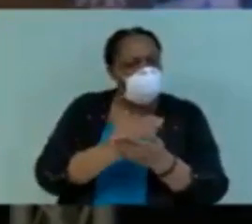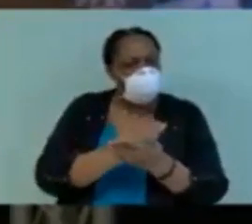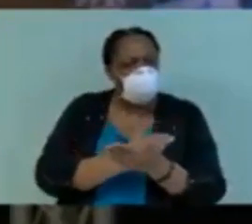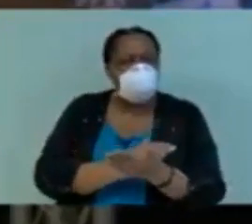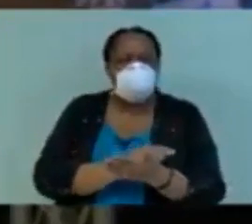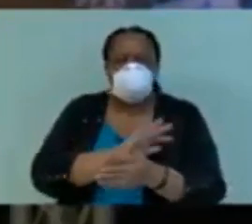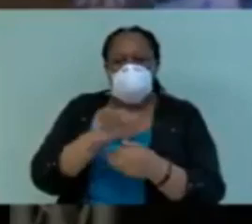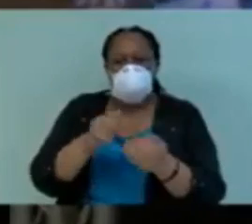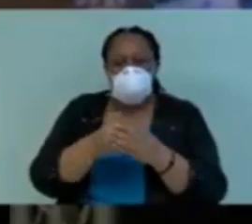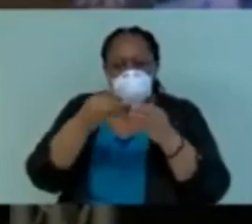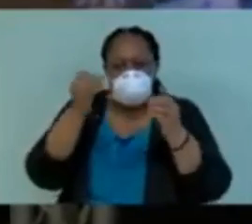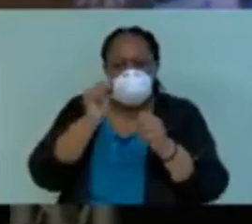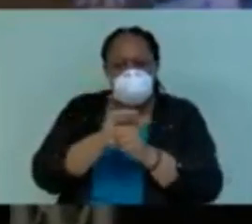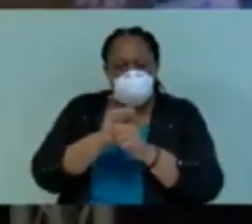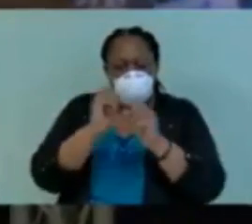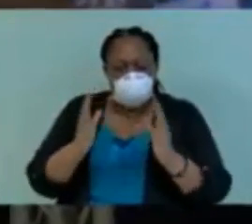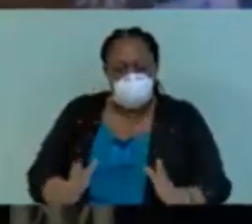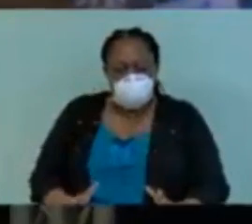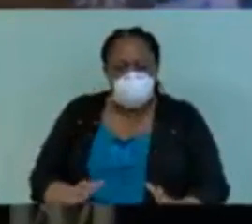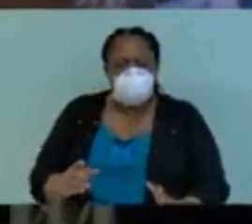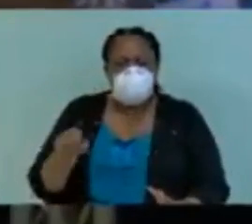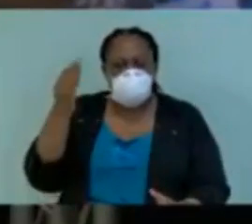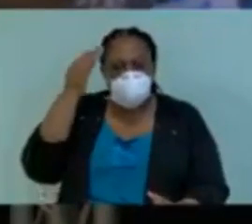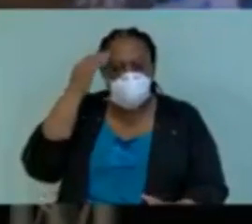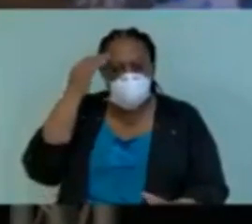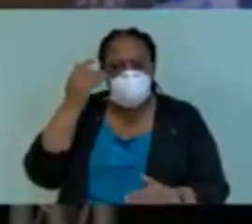The authority sees the critical role